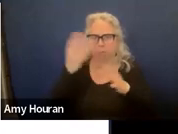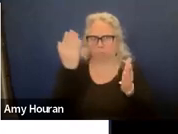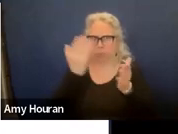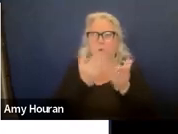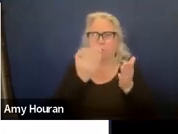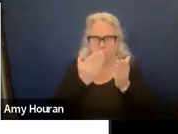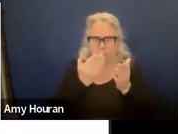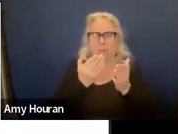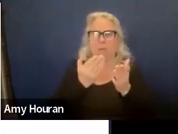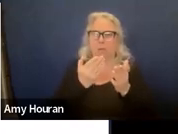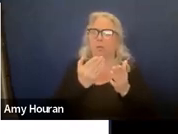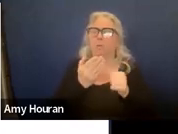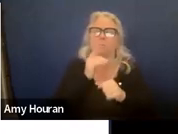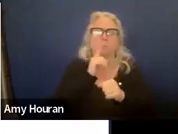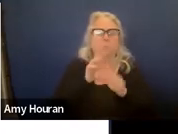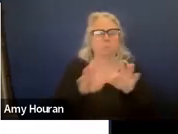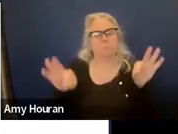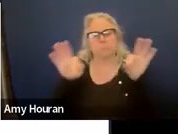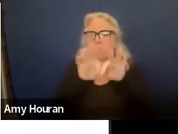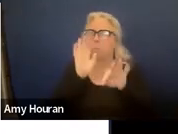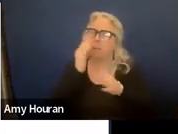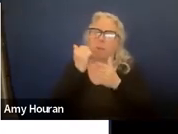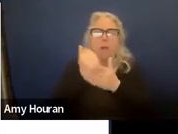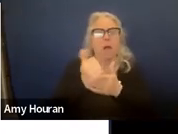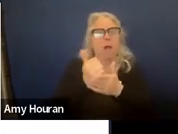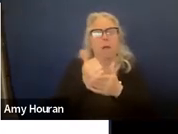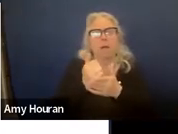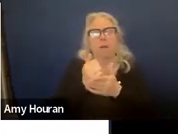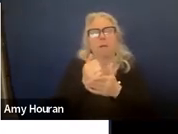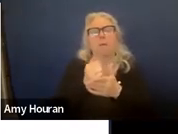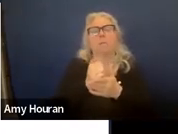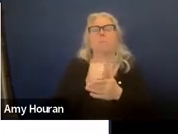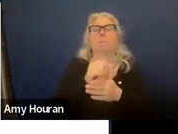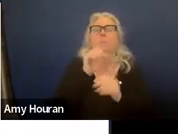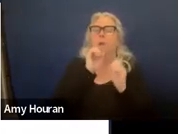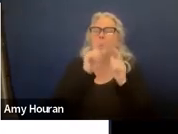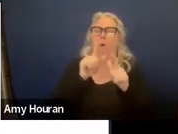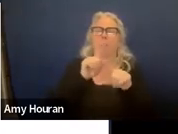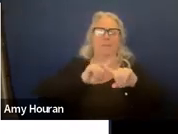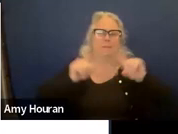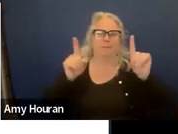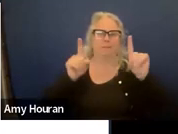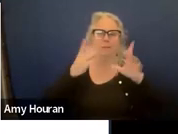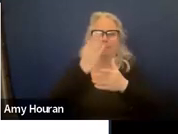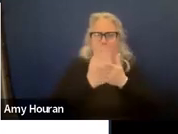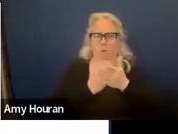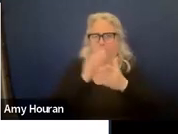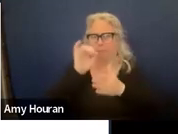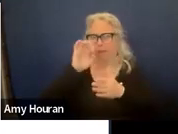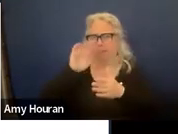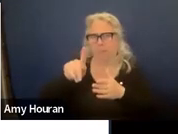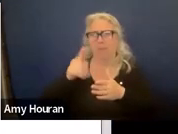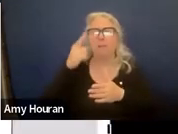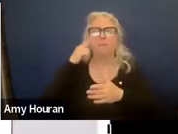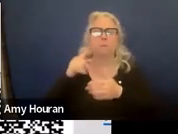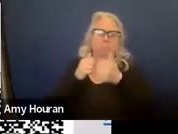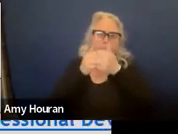is invaluable. It will help you with all the different sections of the IEP to be compliant.